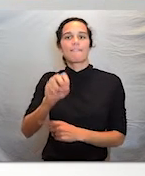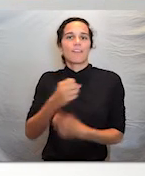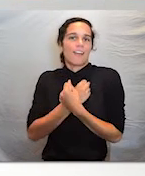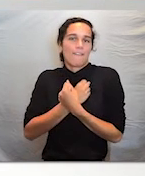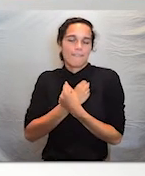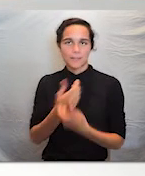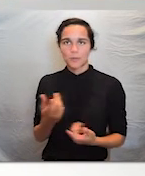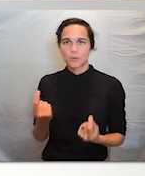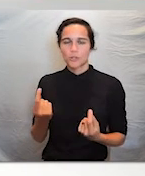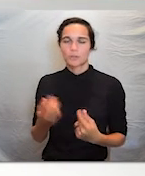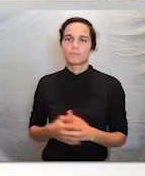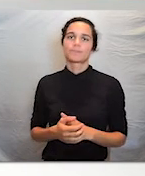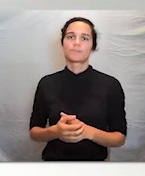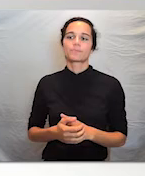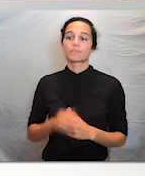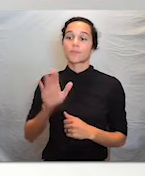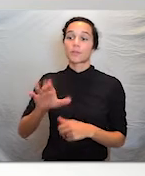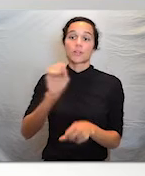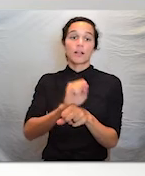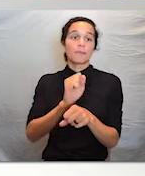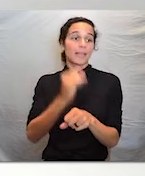will love every single day.